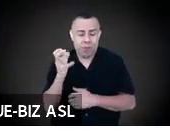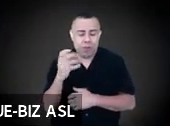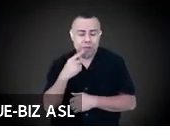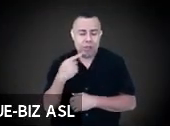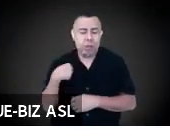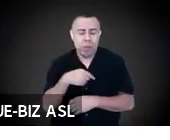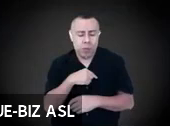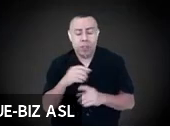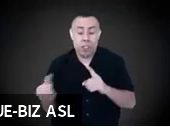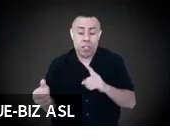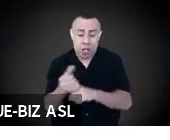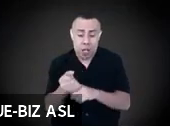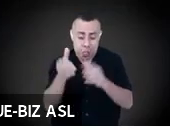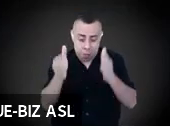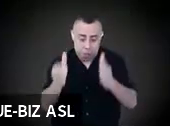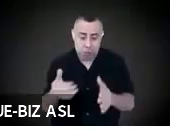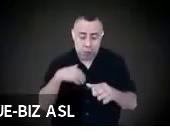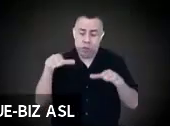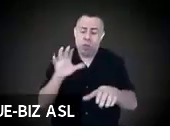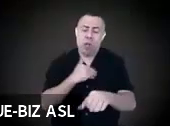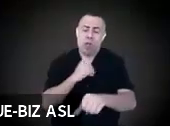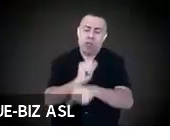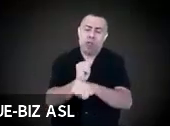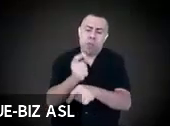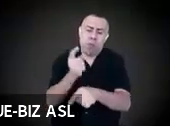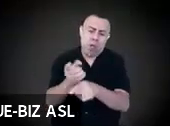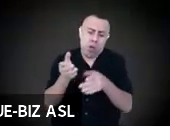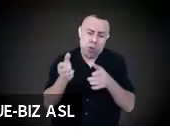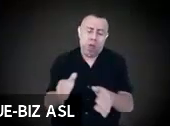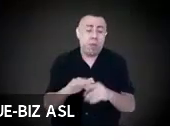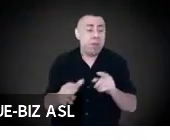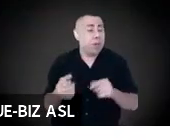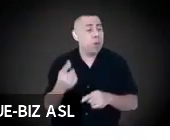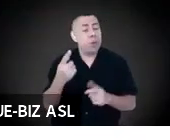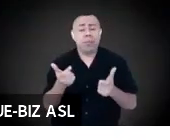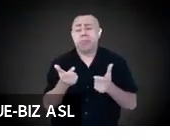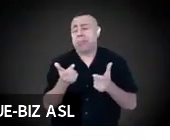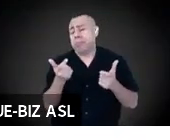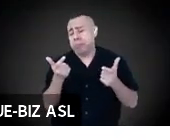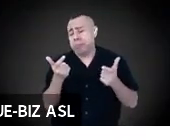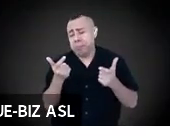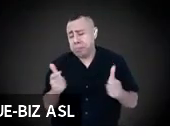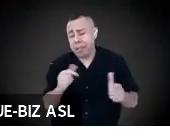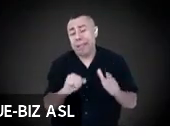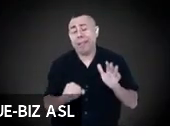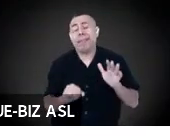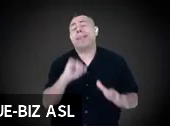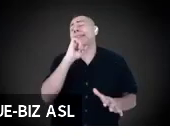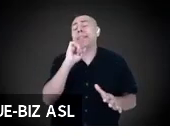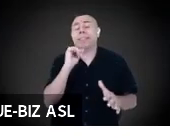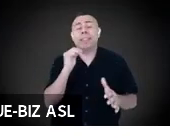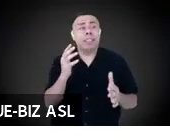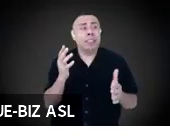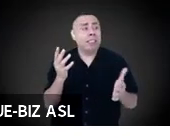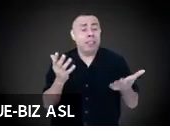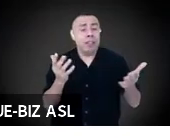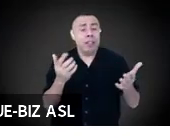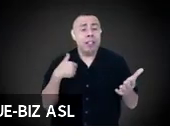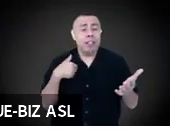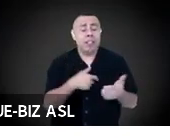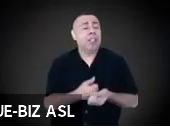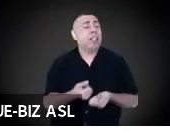the biggest slap in the face to me, it's always like, you know, let's get him to admit he did it so we can shut this